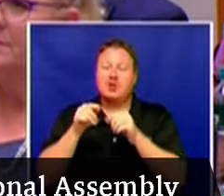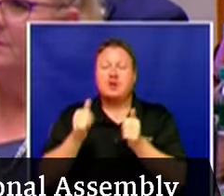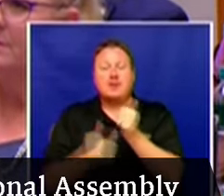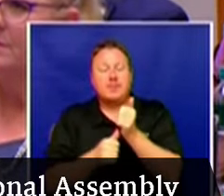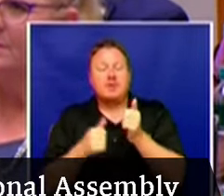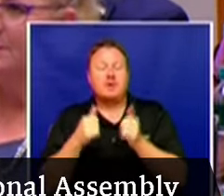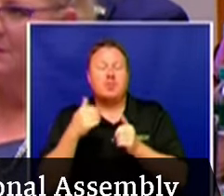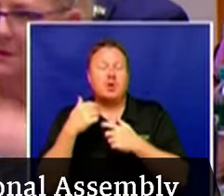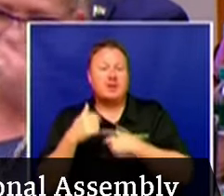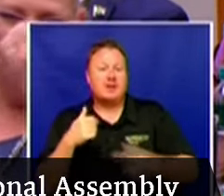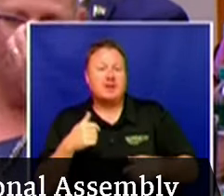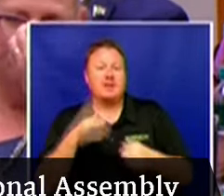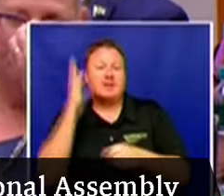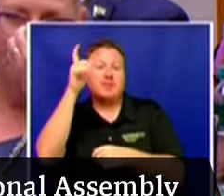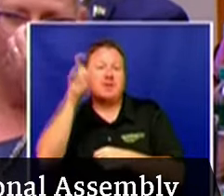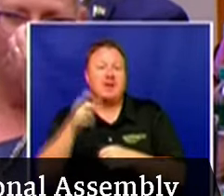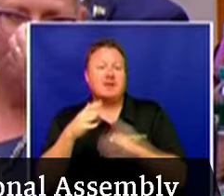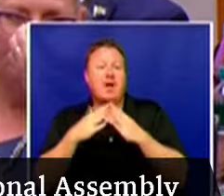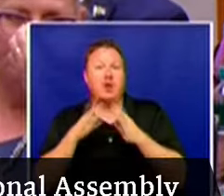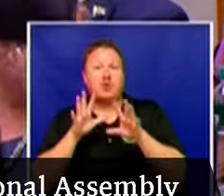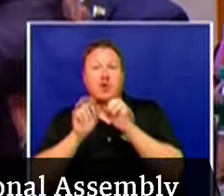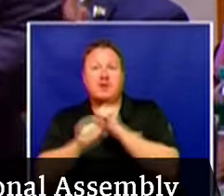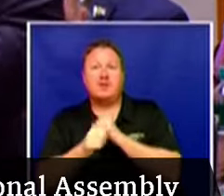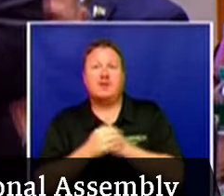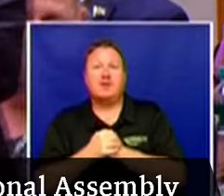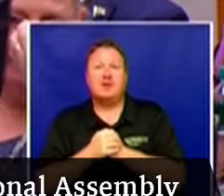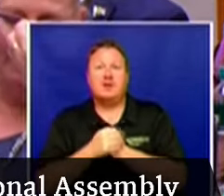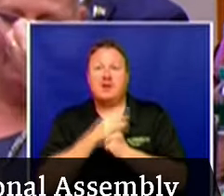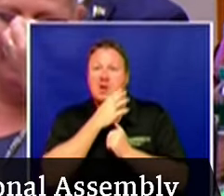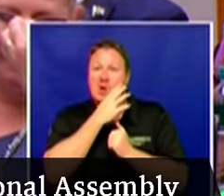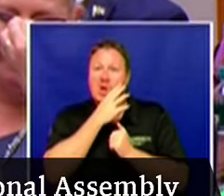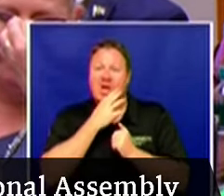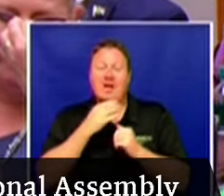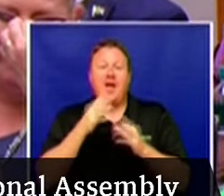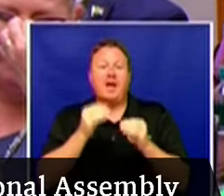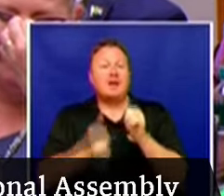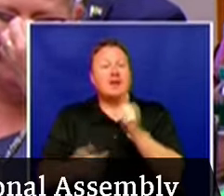raided, and a cabinet that reads like Zondo's most wanted list.